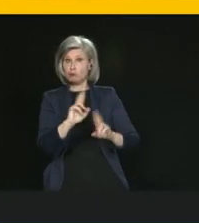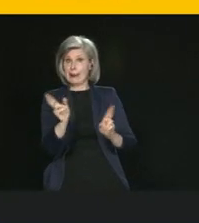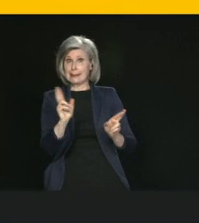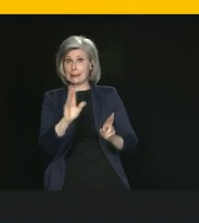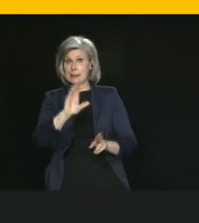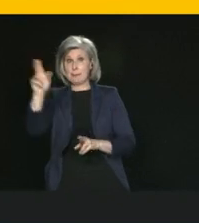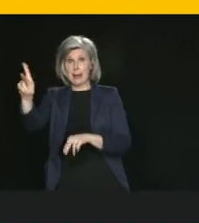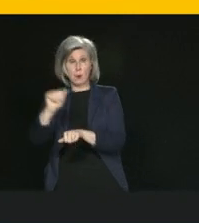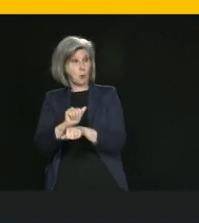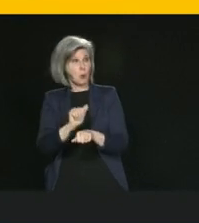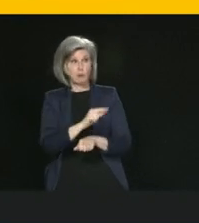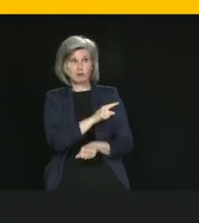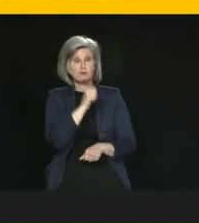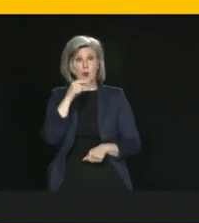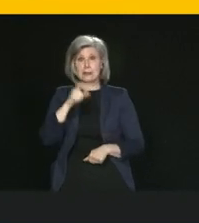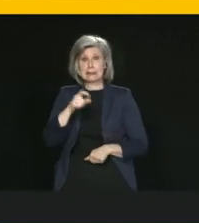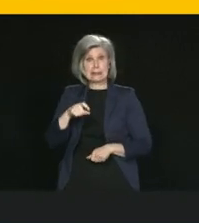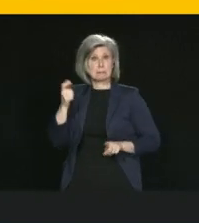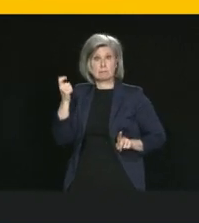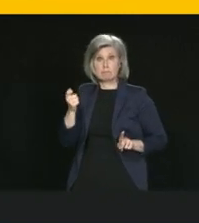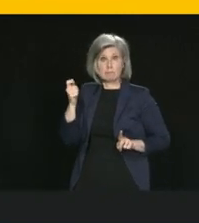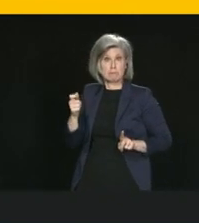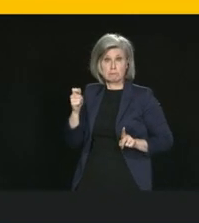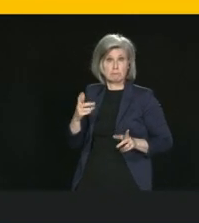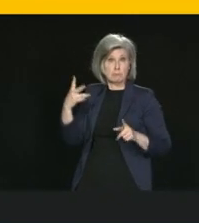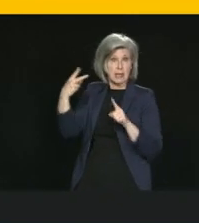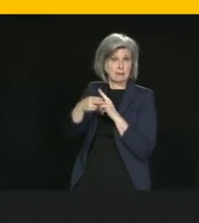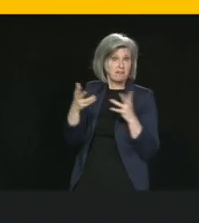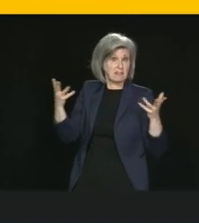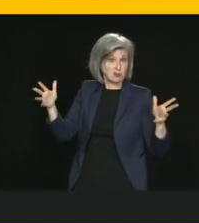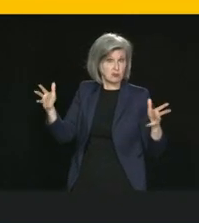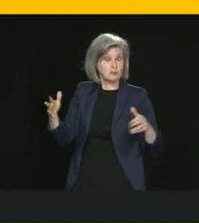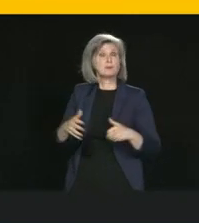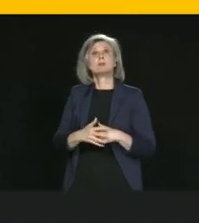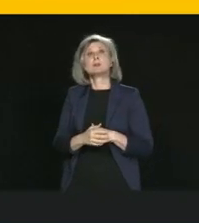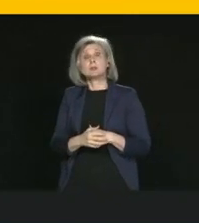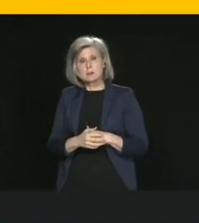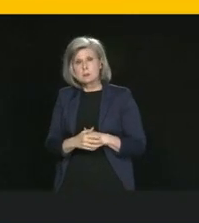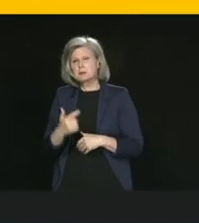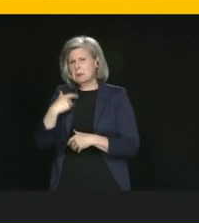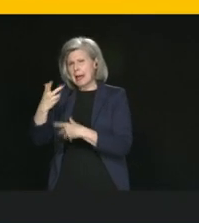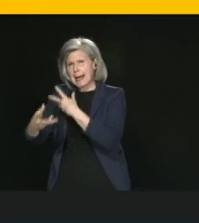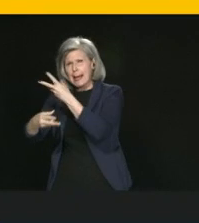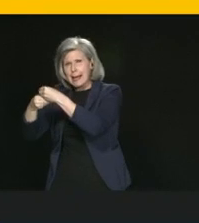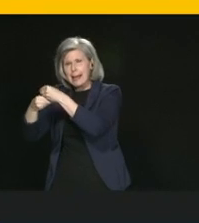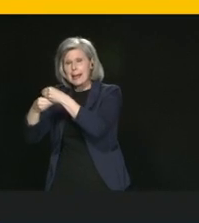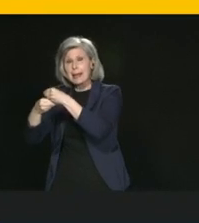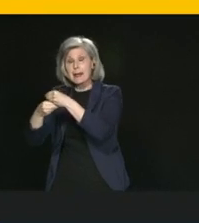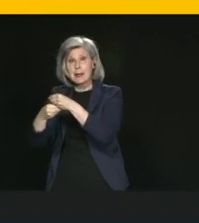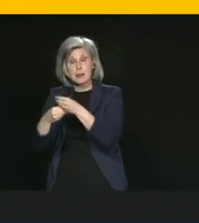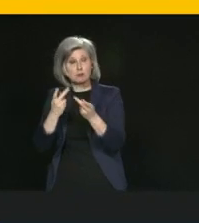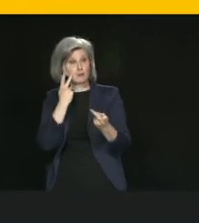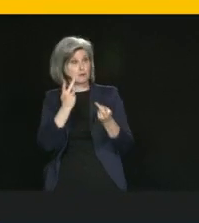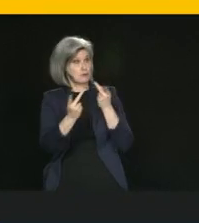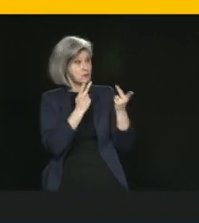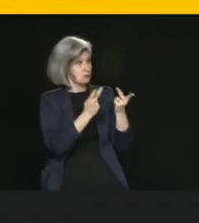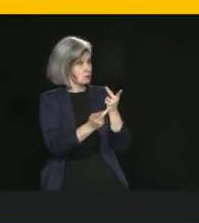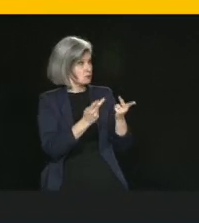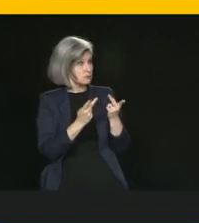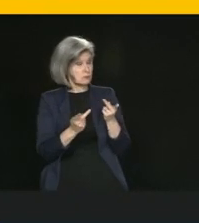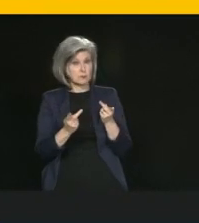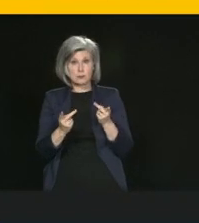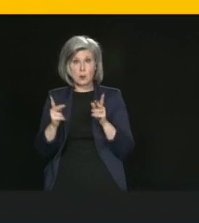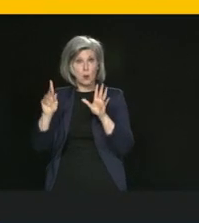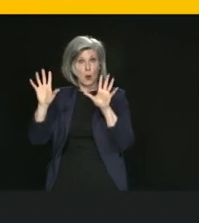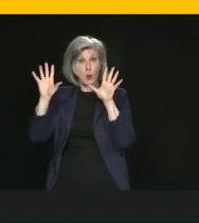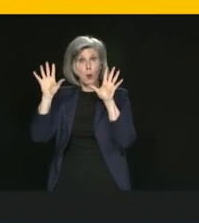can say as an aside that given the good results that Statistics Canada shared with us 12 or so